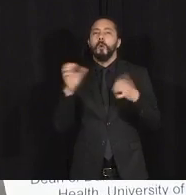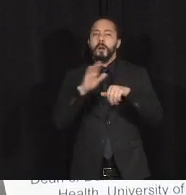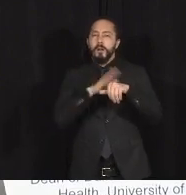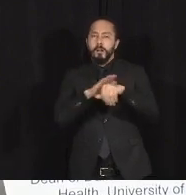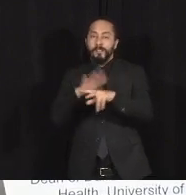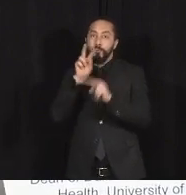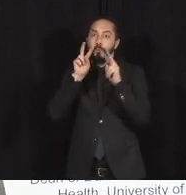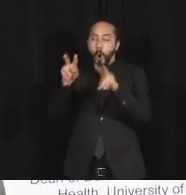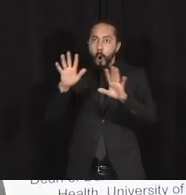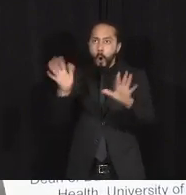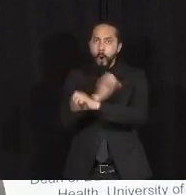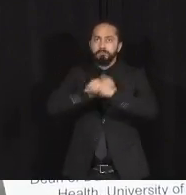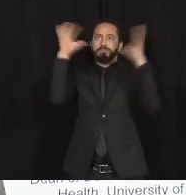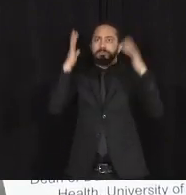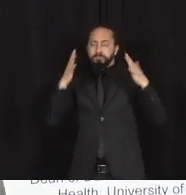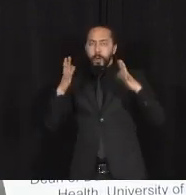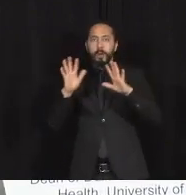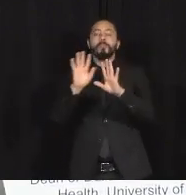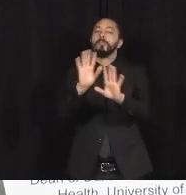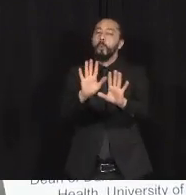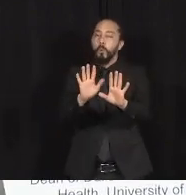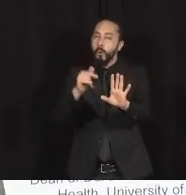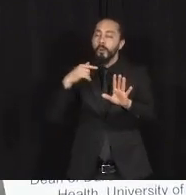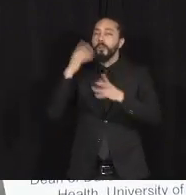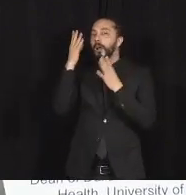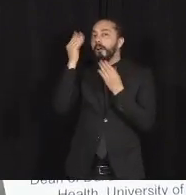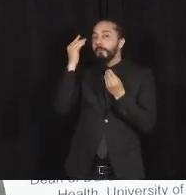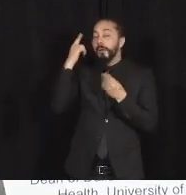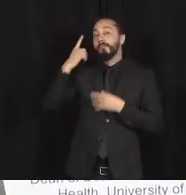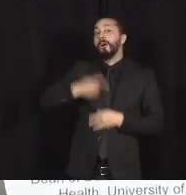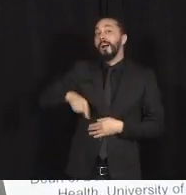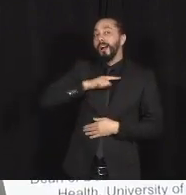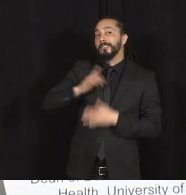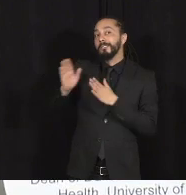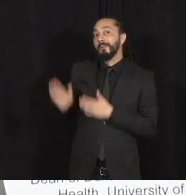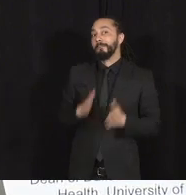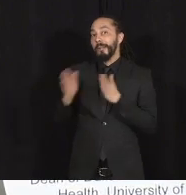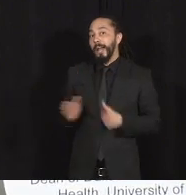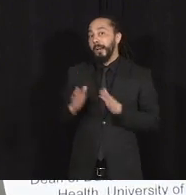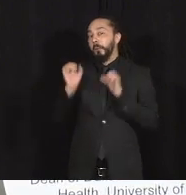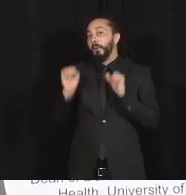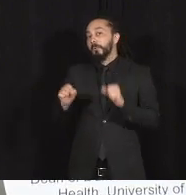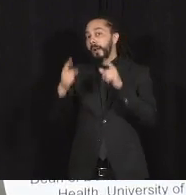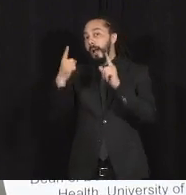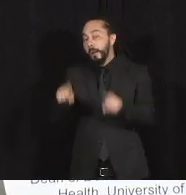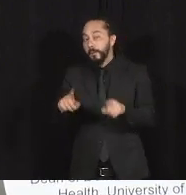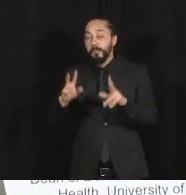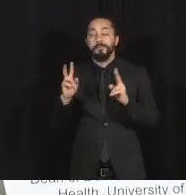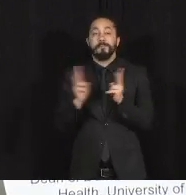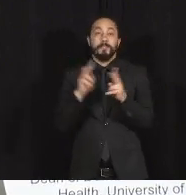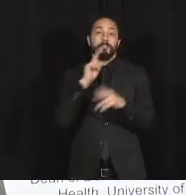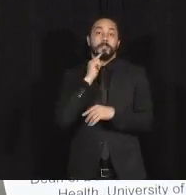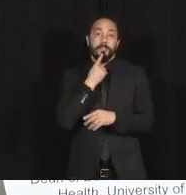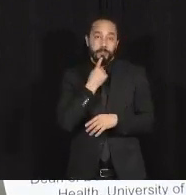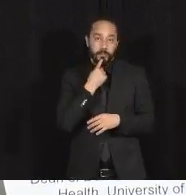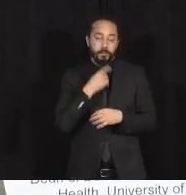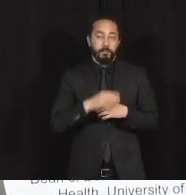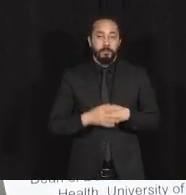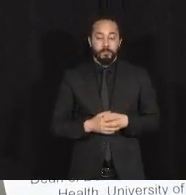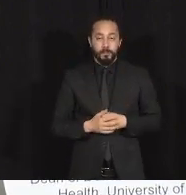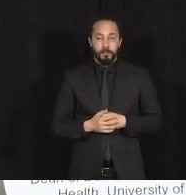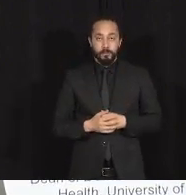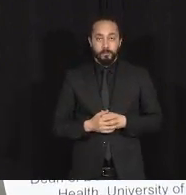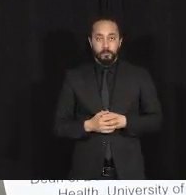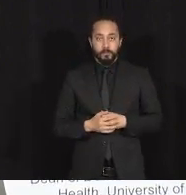could happen, but I say this with very great seriousness, they are always an abstraction of what we're dealing with,